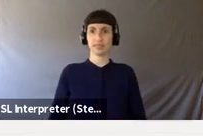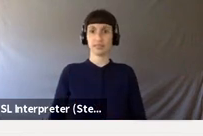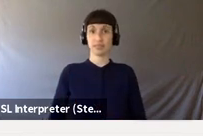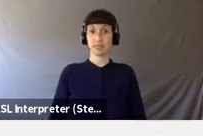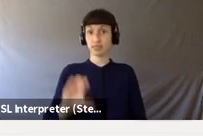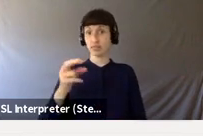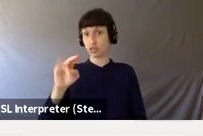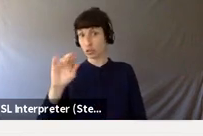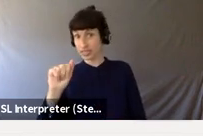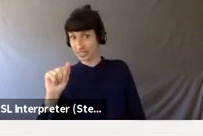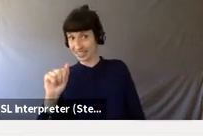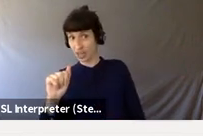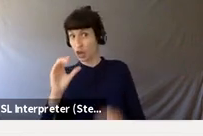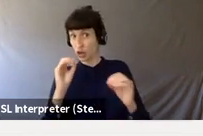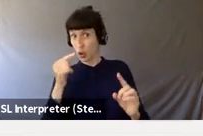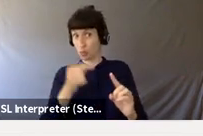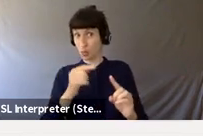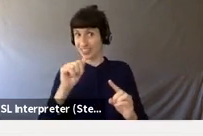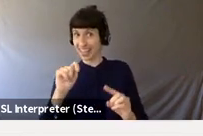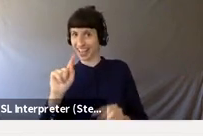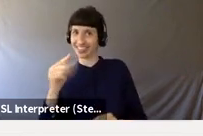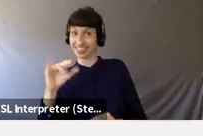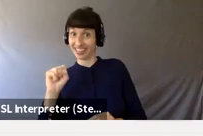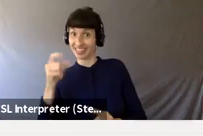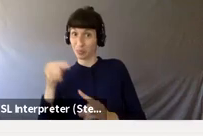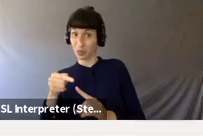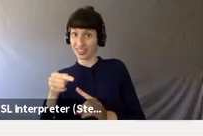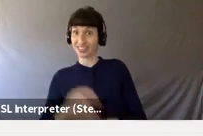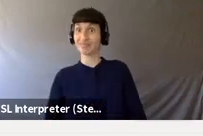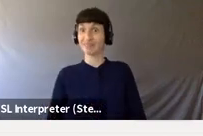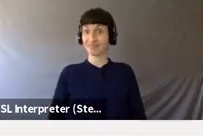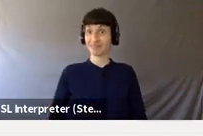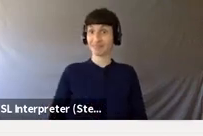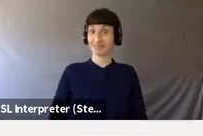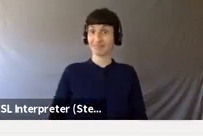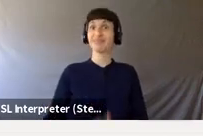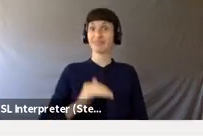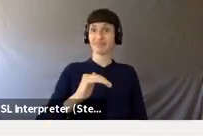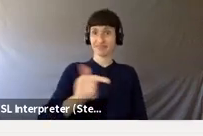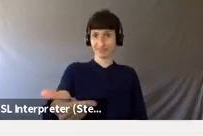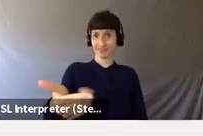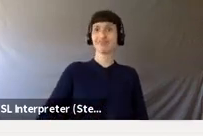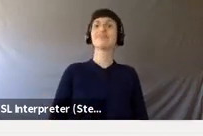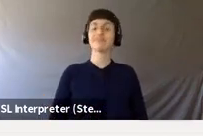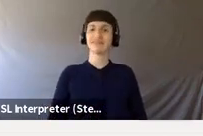No points at this point. You're so fun. Can we switch the interpreters now? Thank you. Yep.